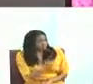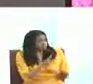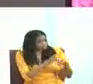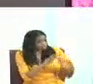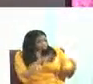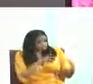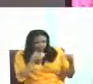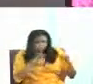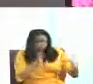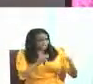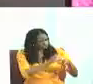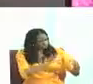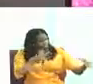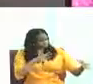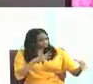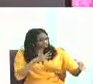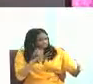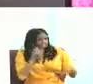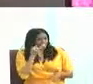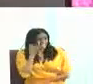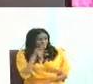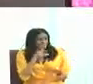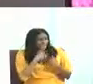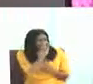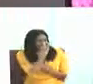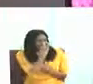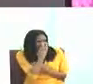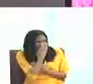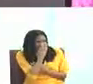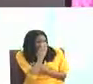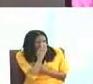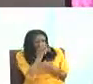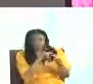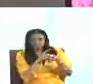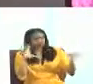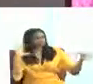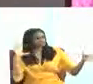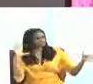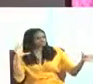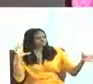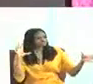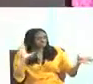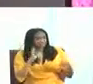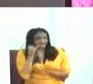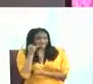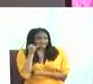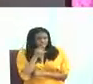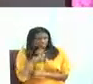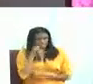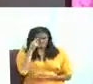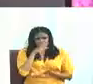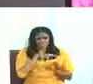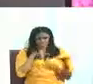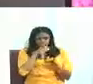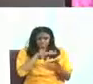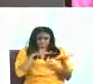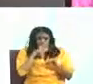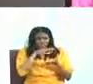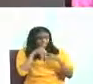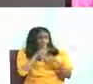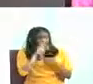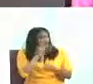morning. If it's doubt in your life, take it off this morning. If it's confusion in your